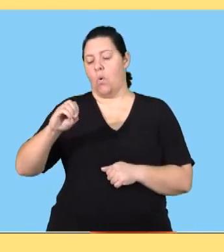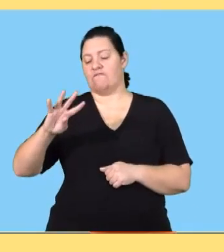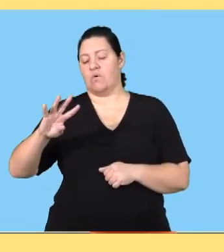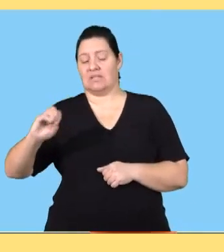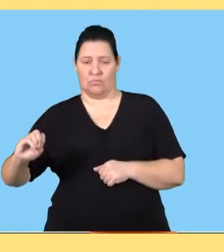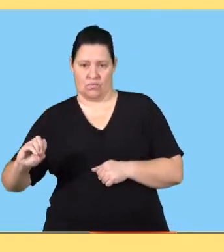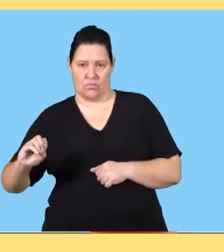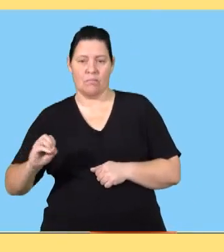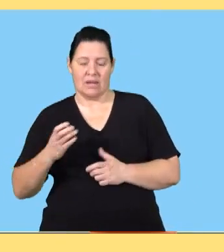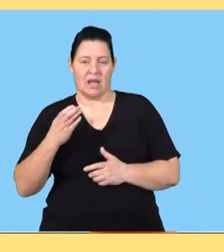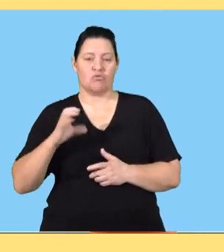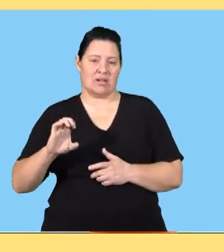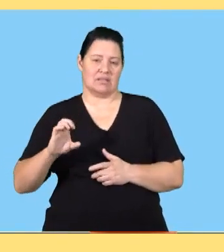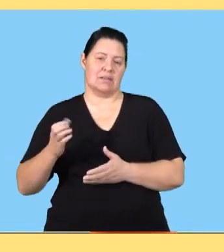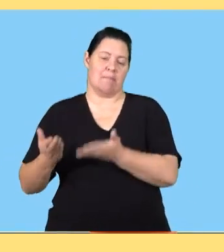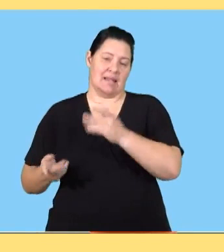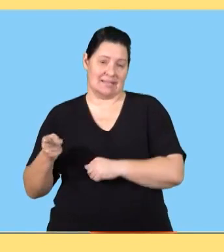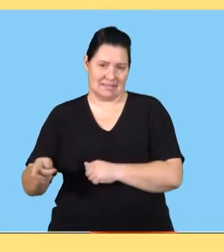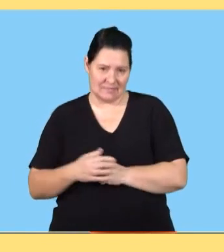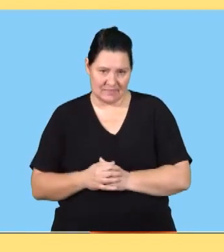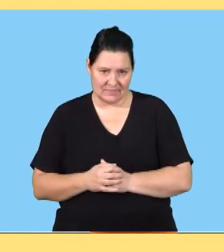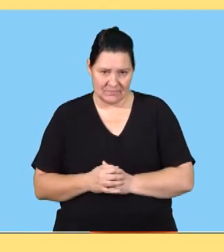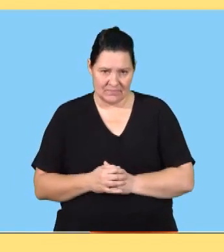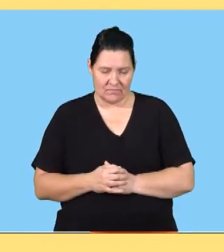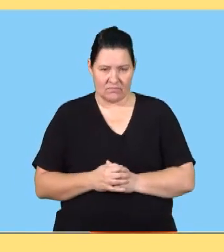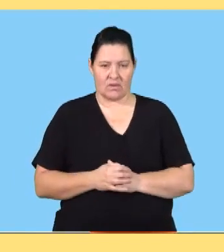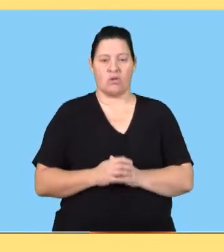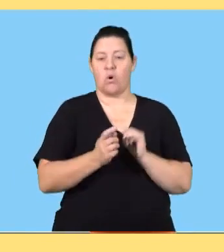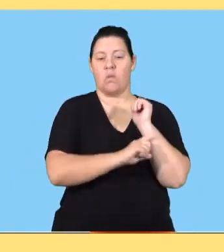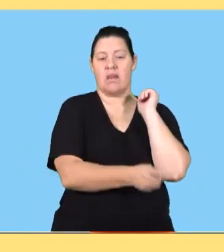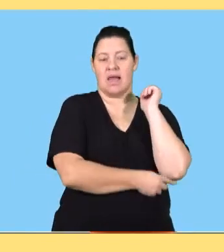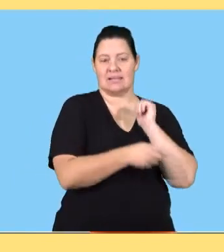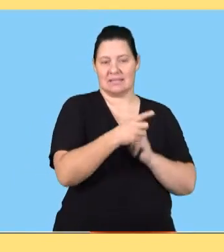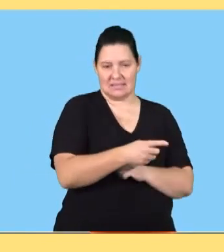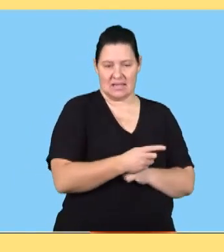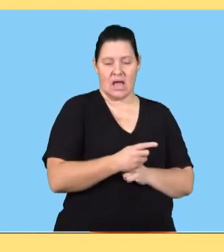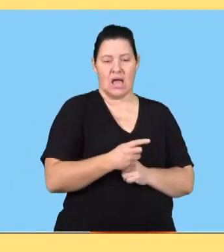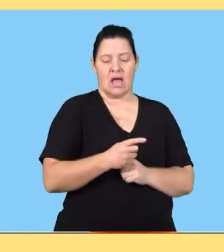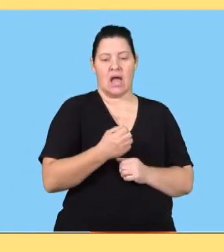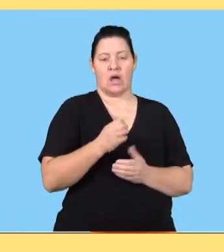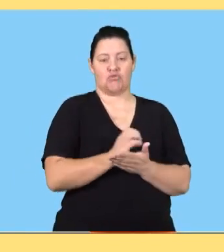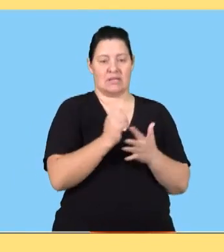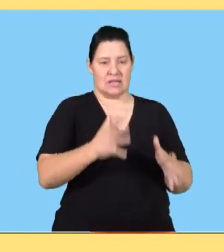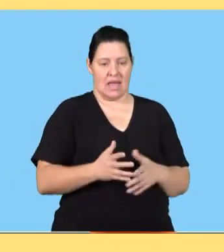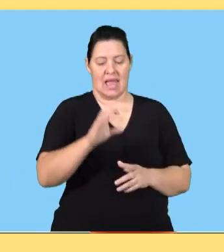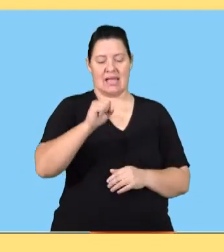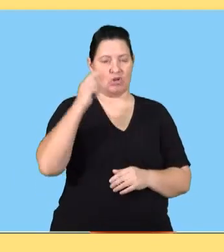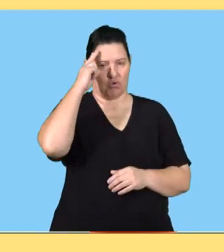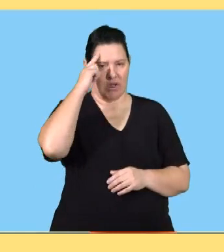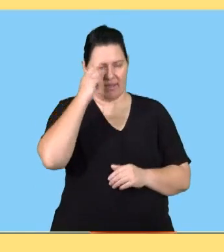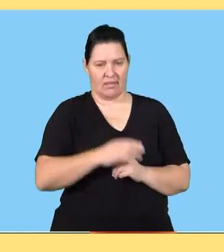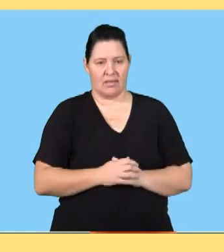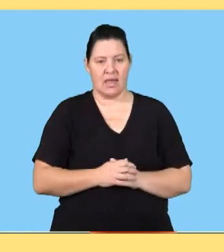10,040, which is a credit balance. Let's go now to the last creditor, who is S